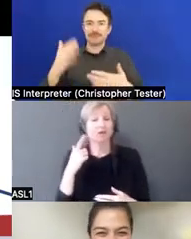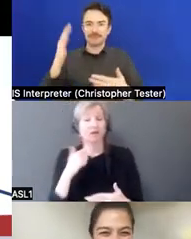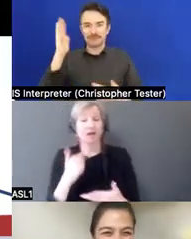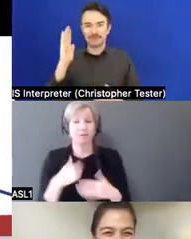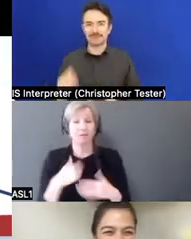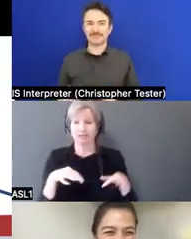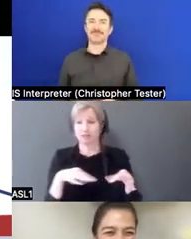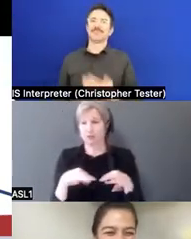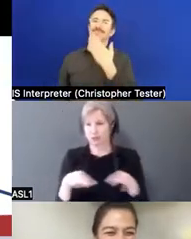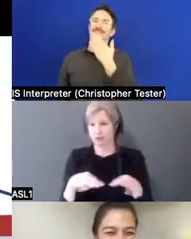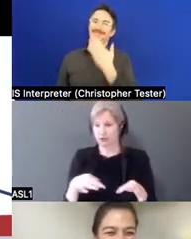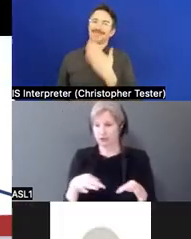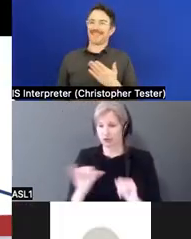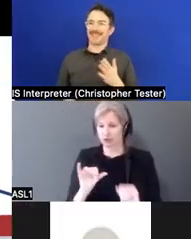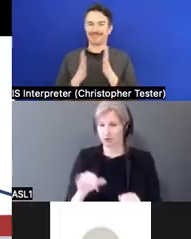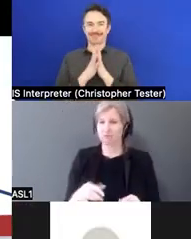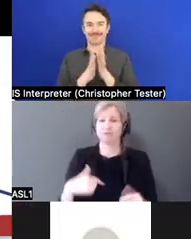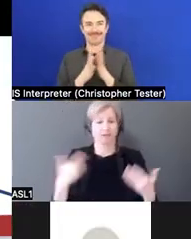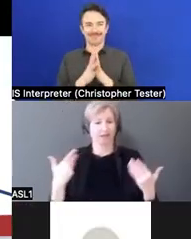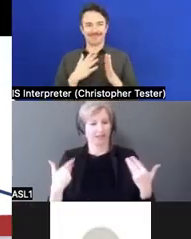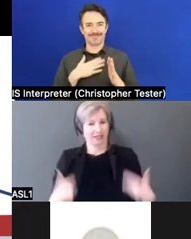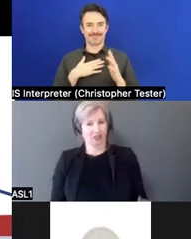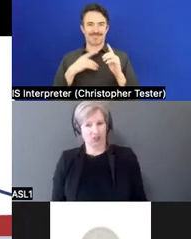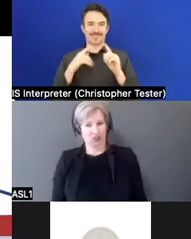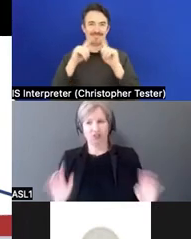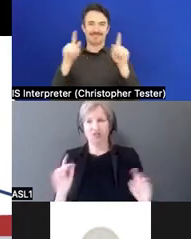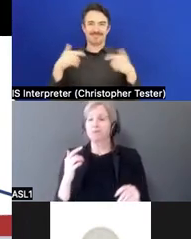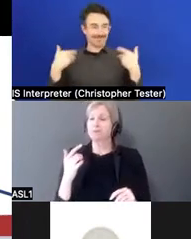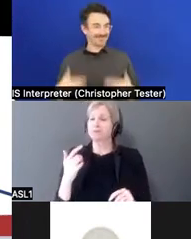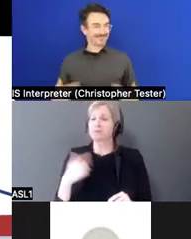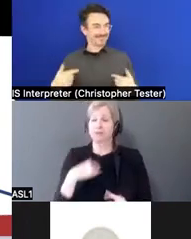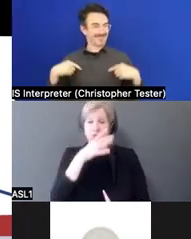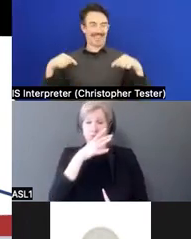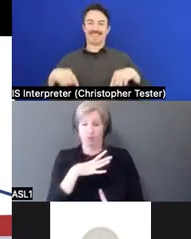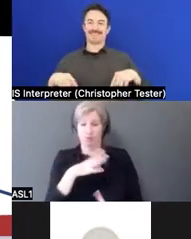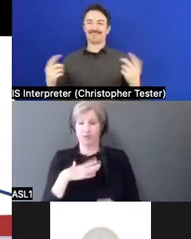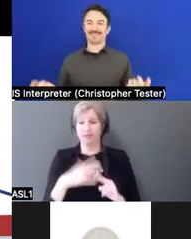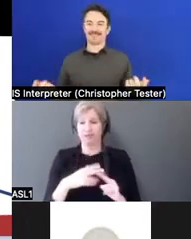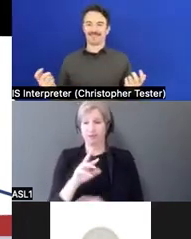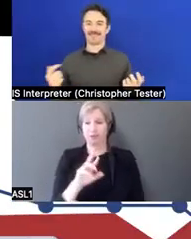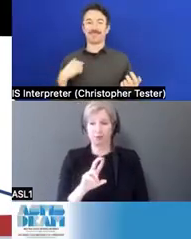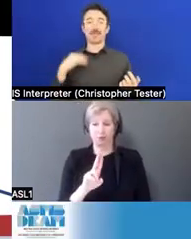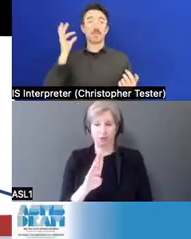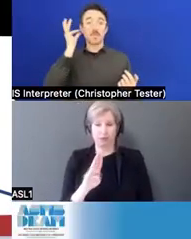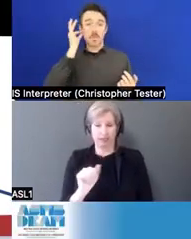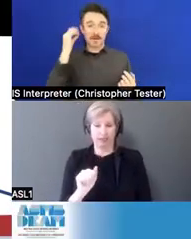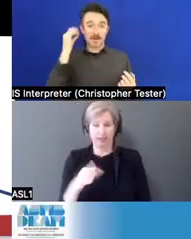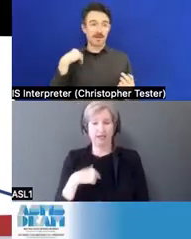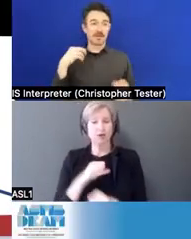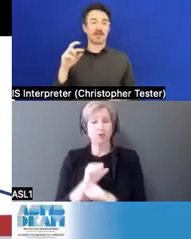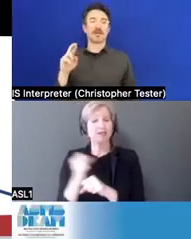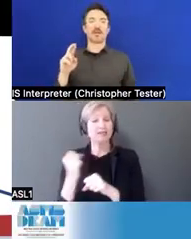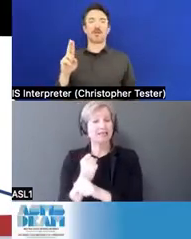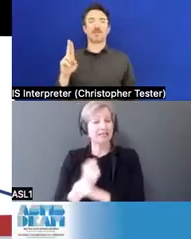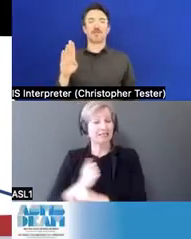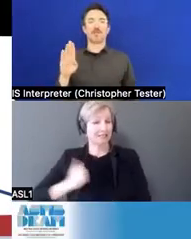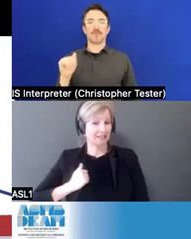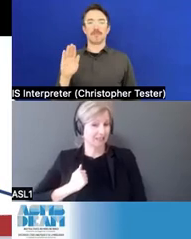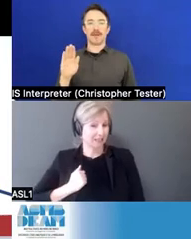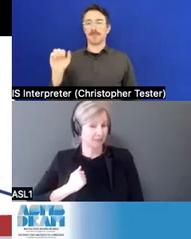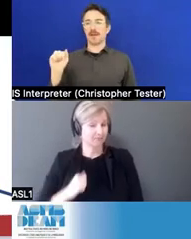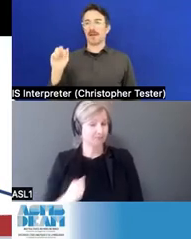as well. So here I am. I'm a woman. My name is Rubab Arim. I work at Statistics Canada, and I